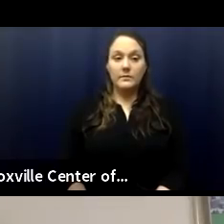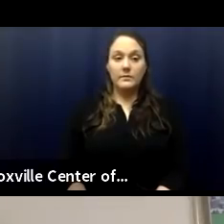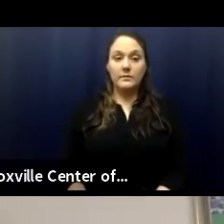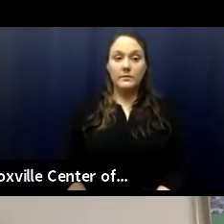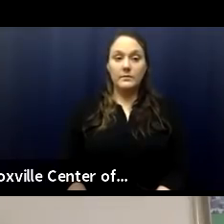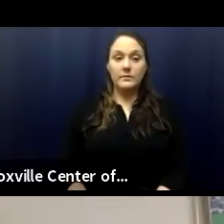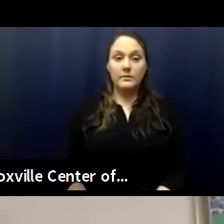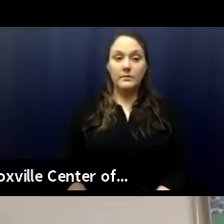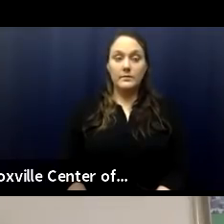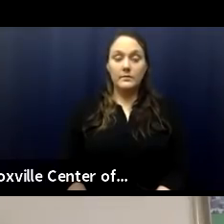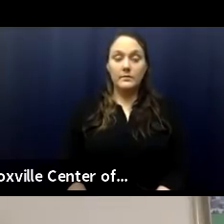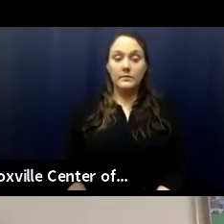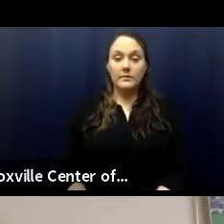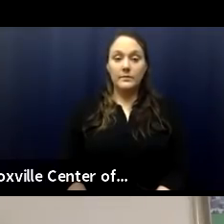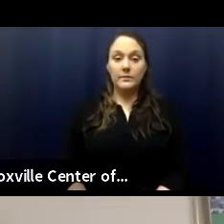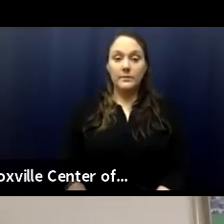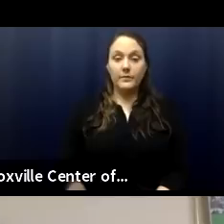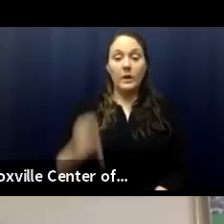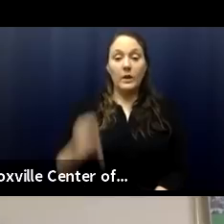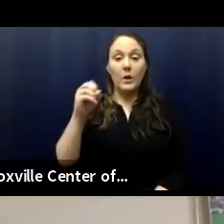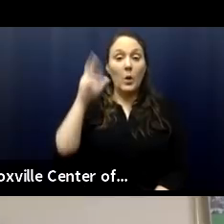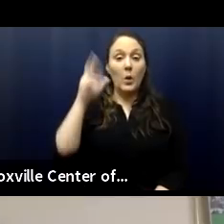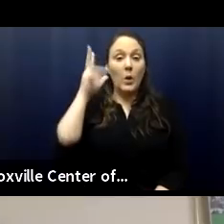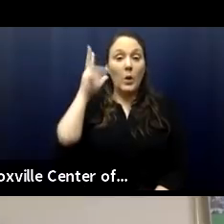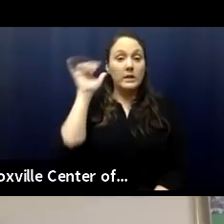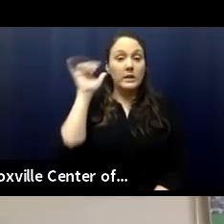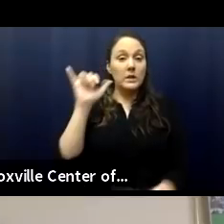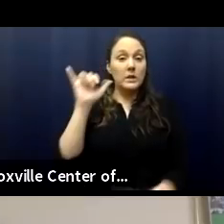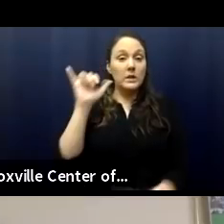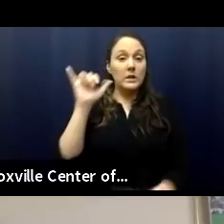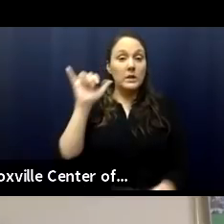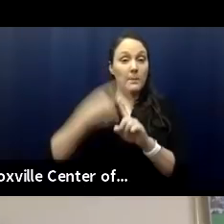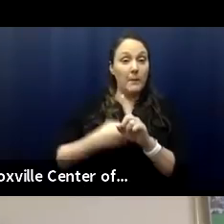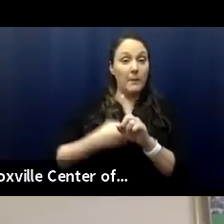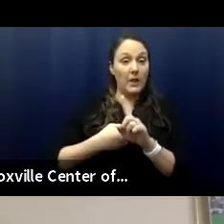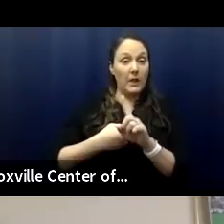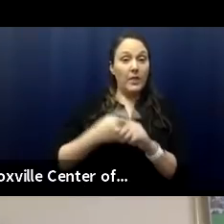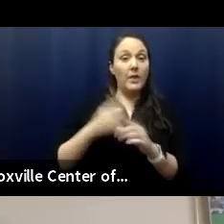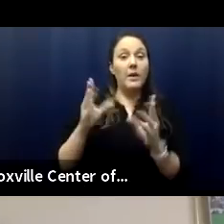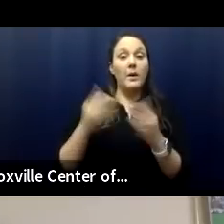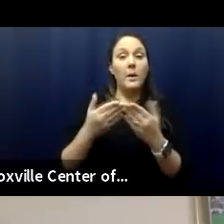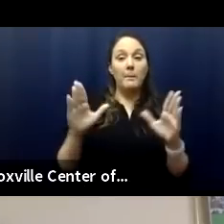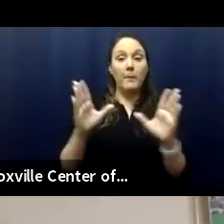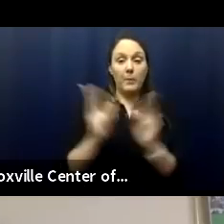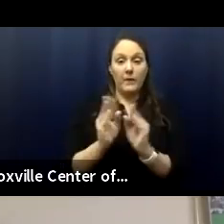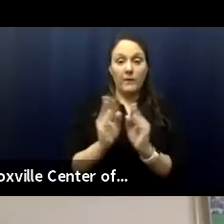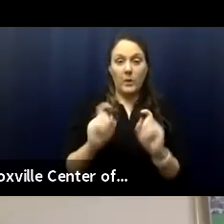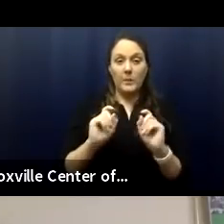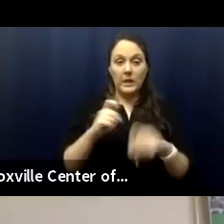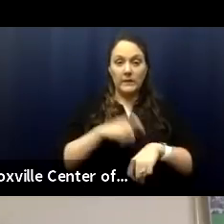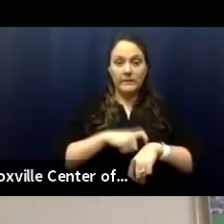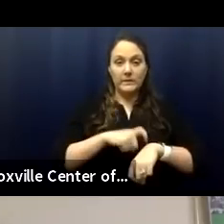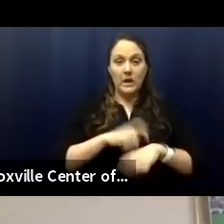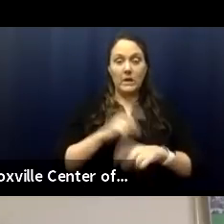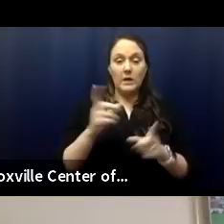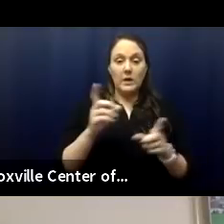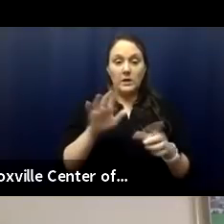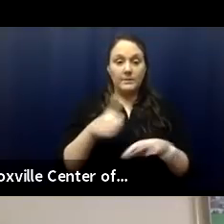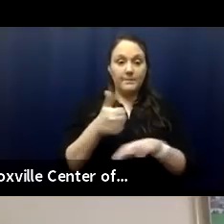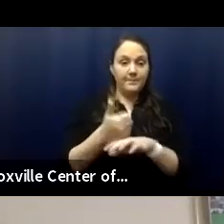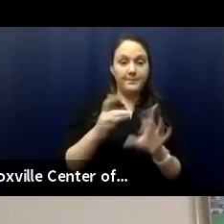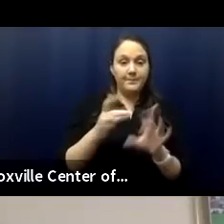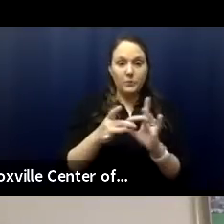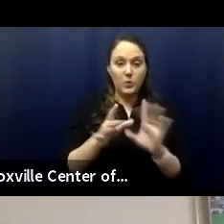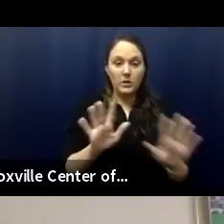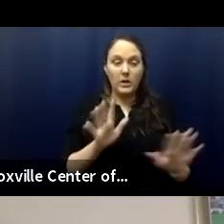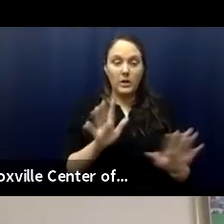So it sounds like once a month public forum gives us a little bit of time to coordinate and work out, iron out the details to